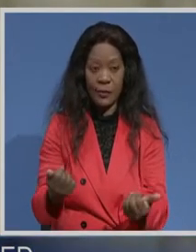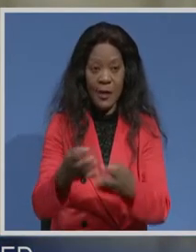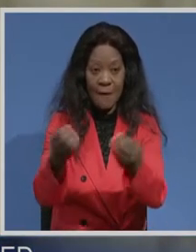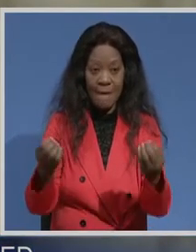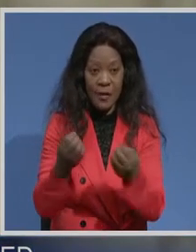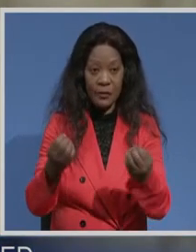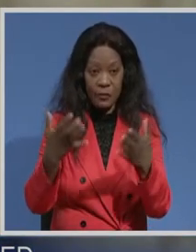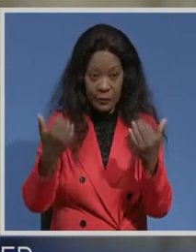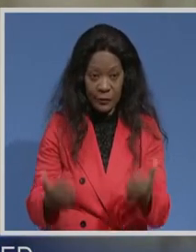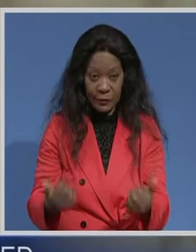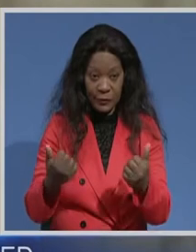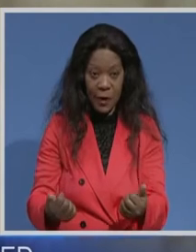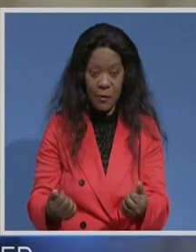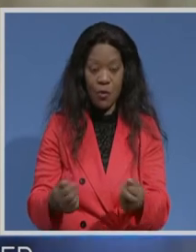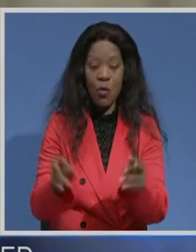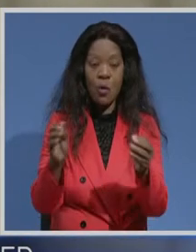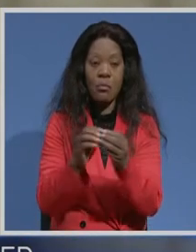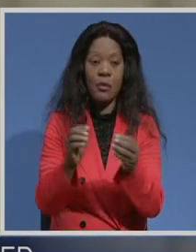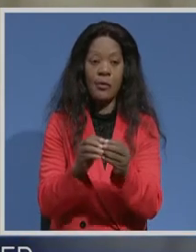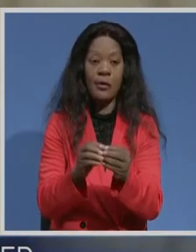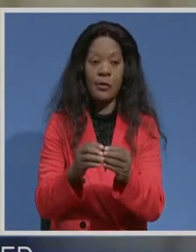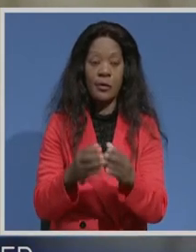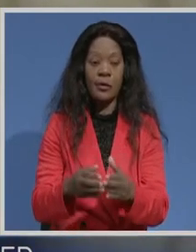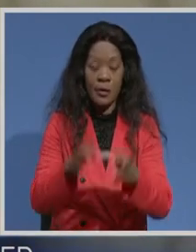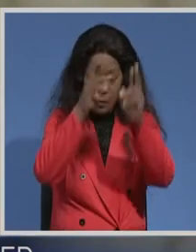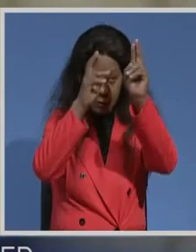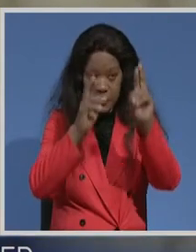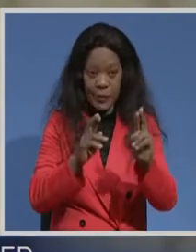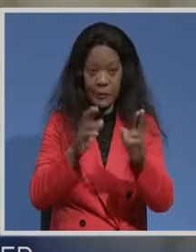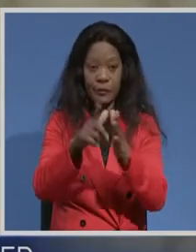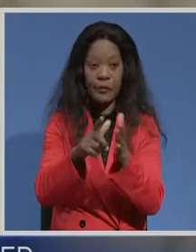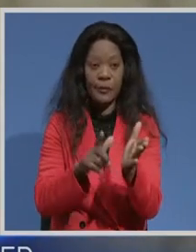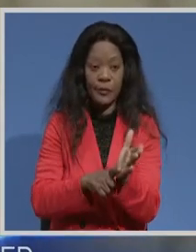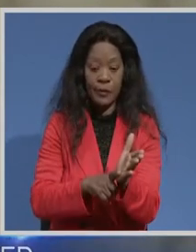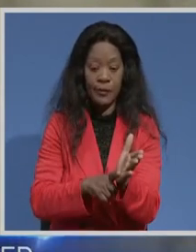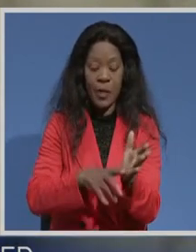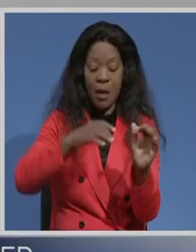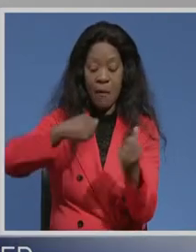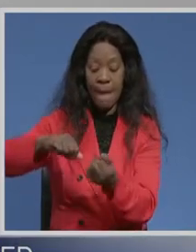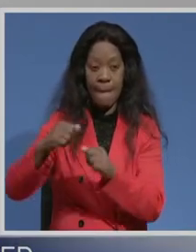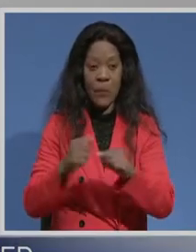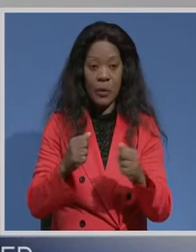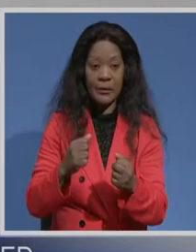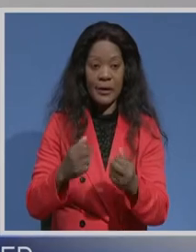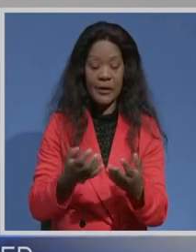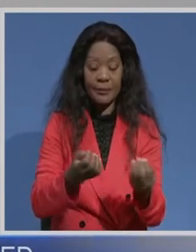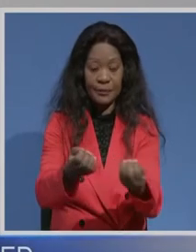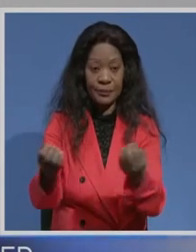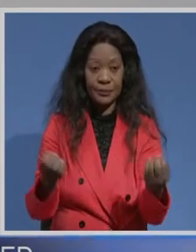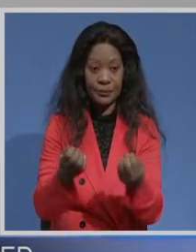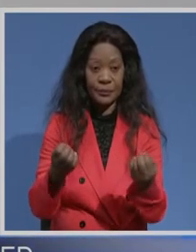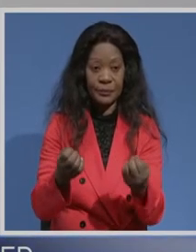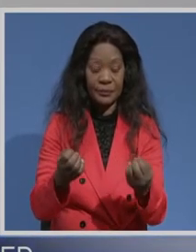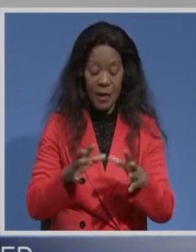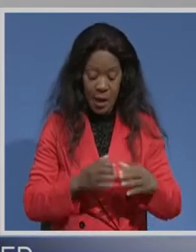though there is a legislative system in place to protect the environment, the system needs to be